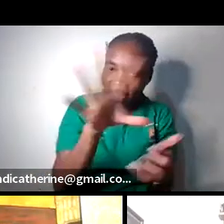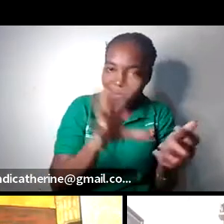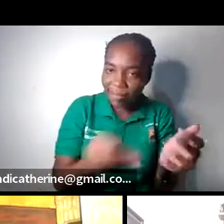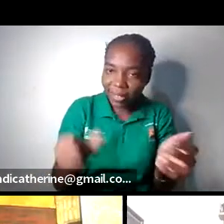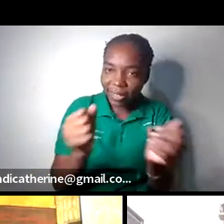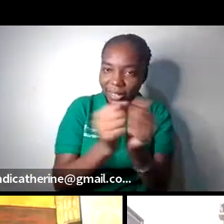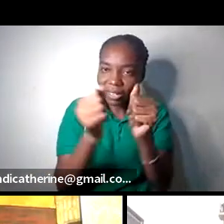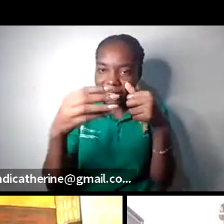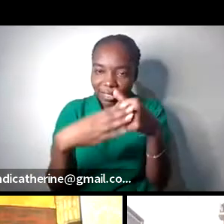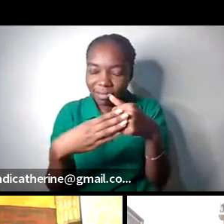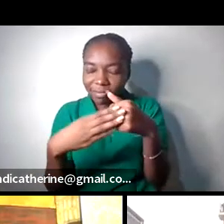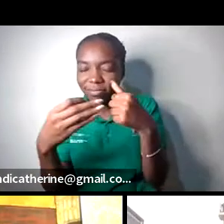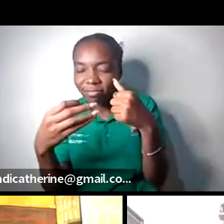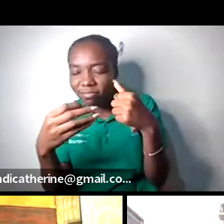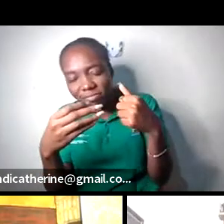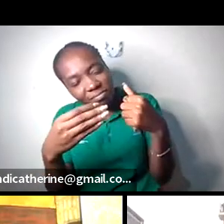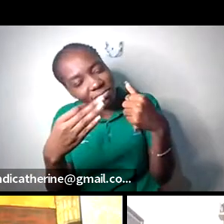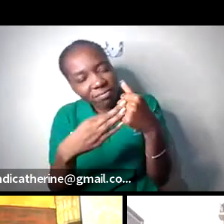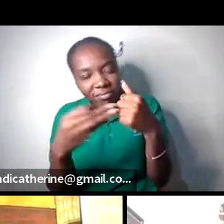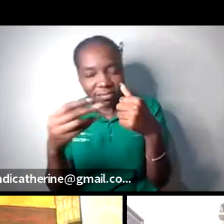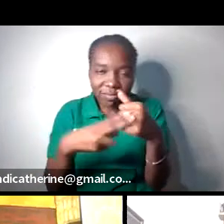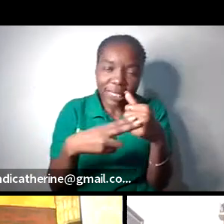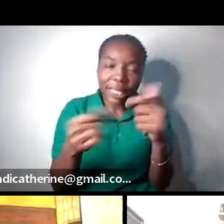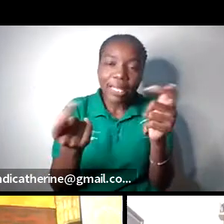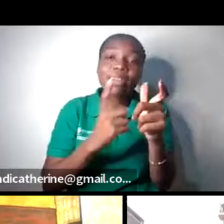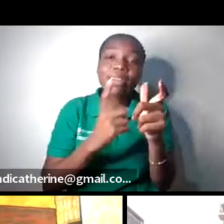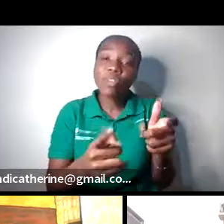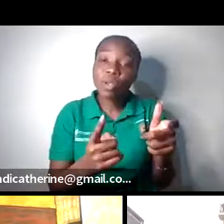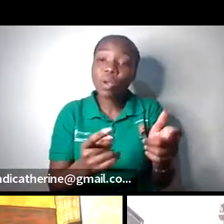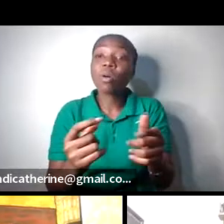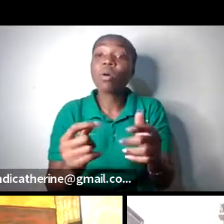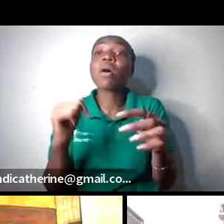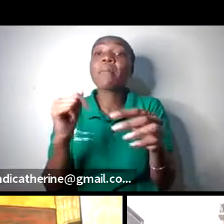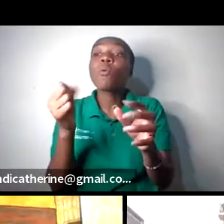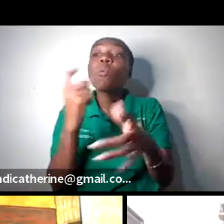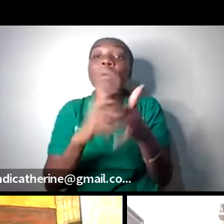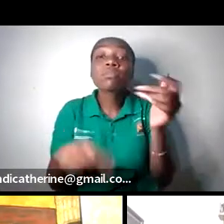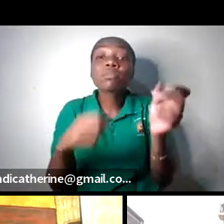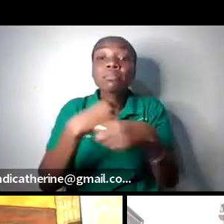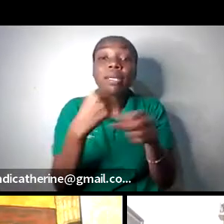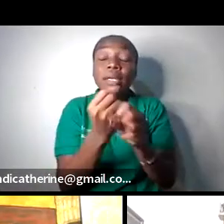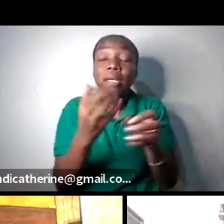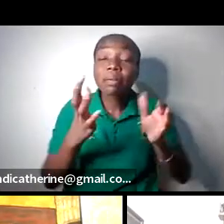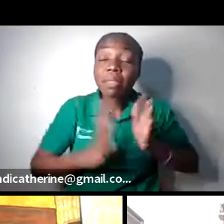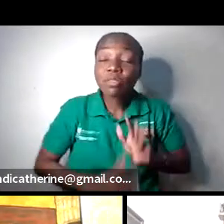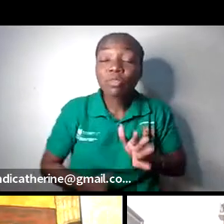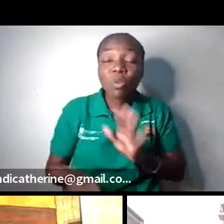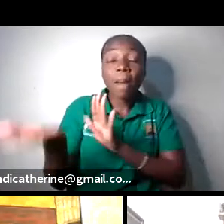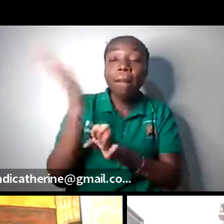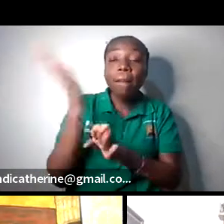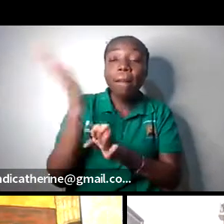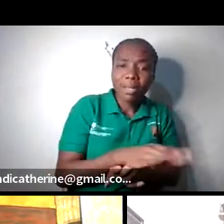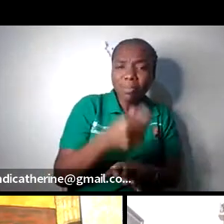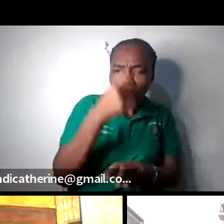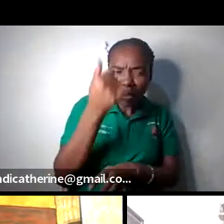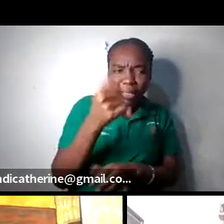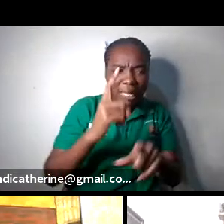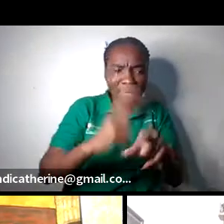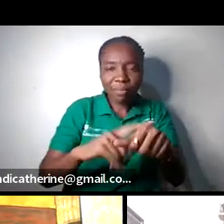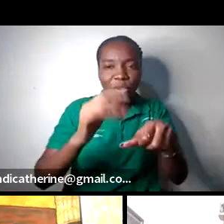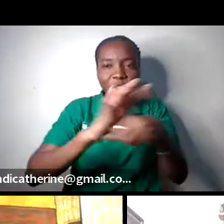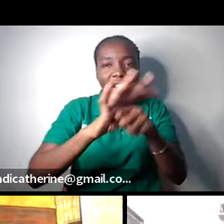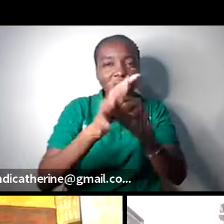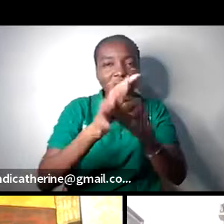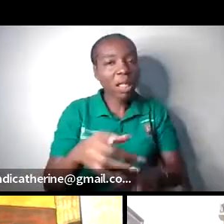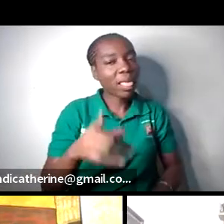back was exactly what Grace was talking about, that during COVID, the world zeroed everything. So at that